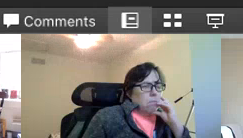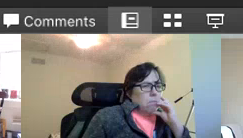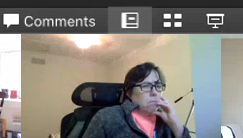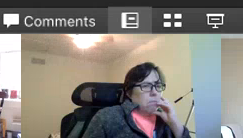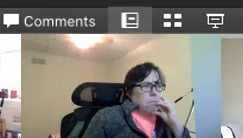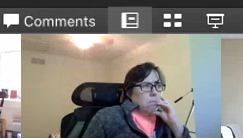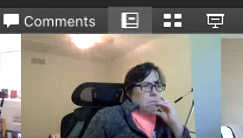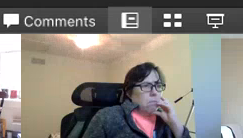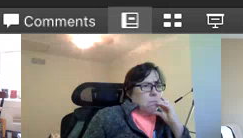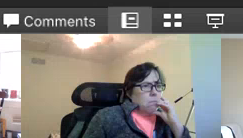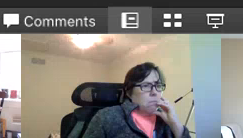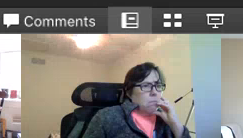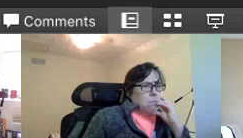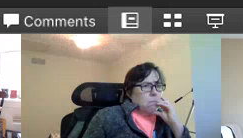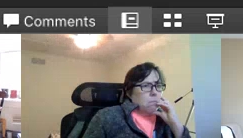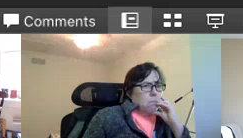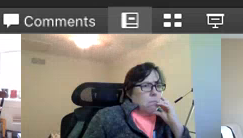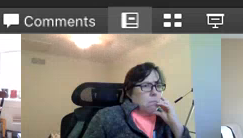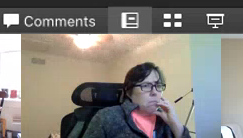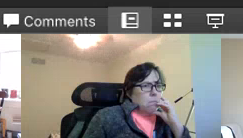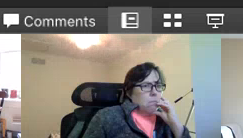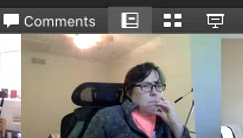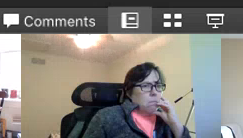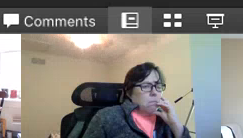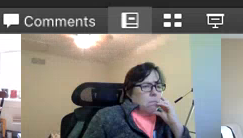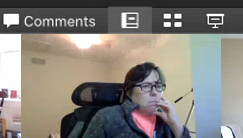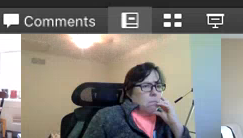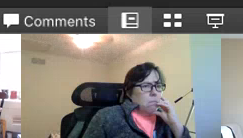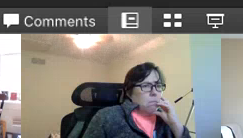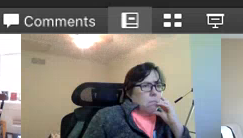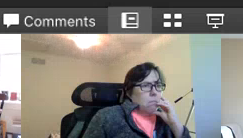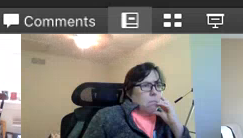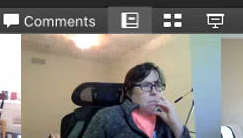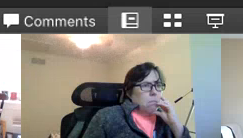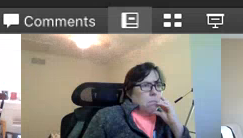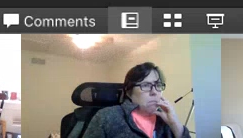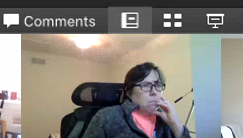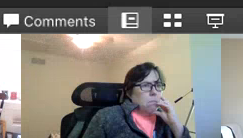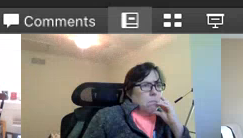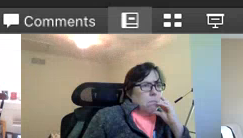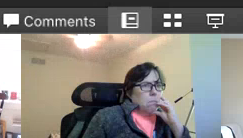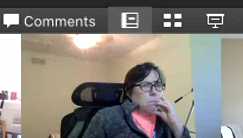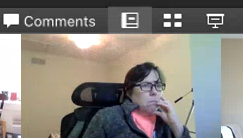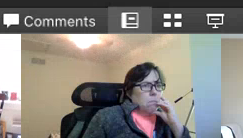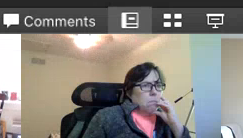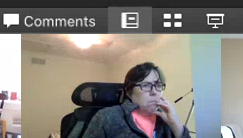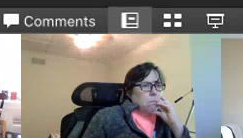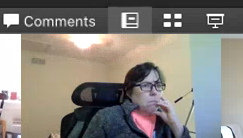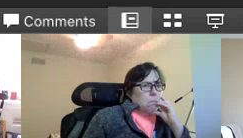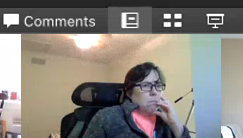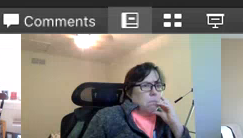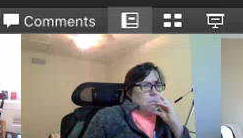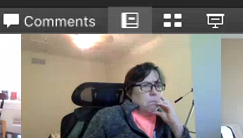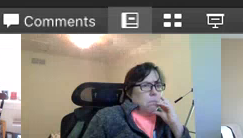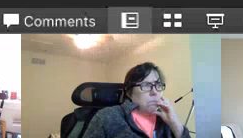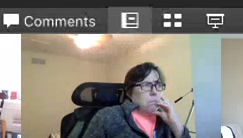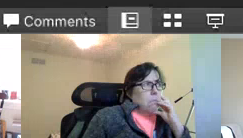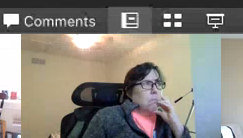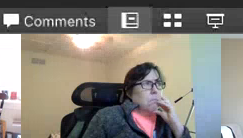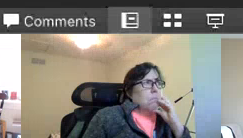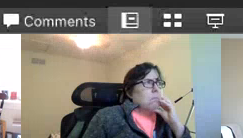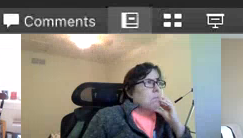conversation. And I don't know if you need to scroll down or not, or yeah, I'm not sure. I don't have any of that.